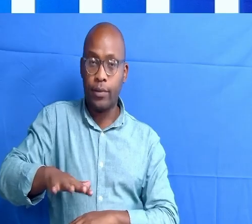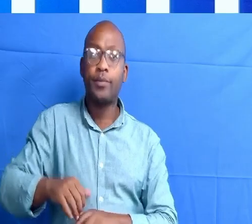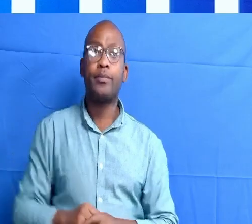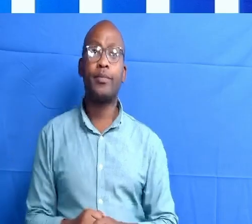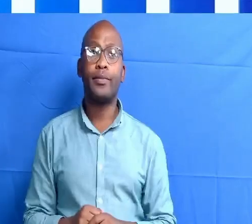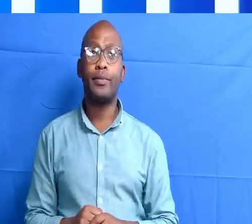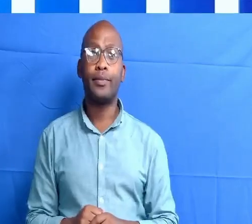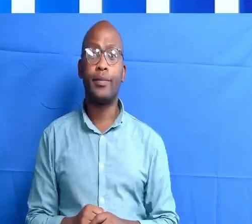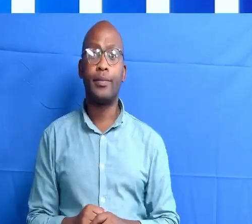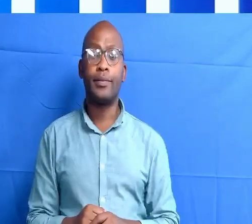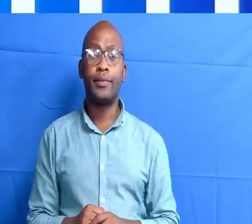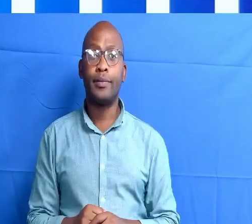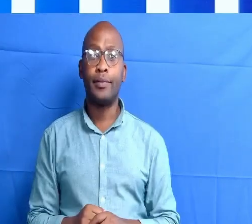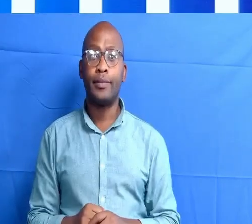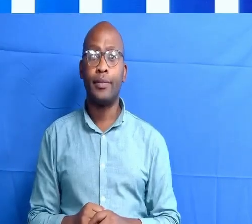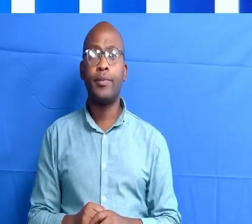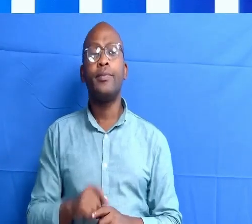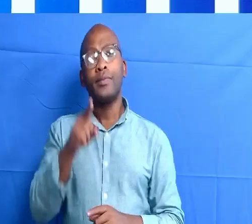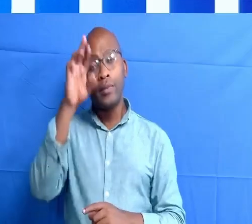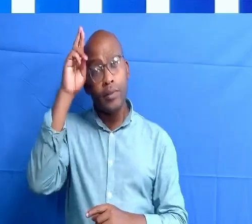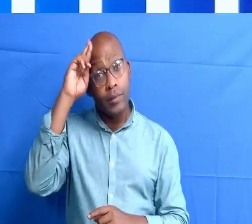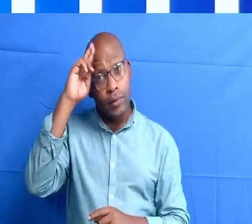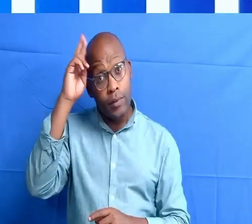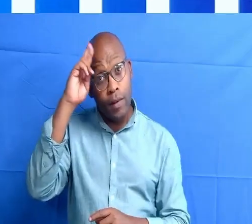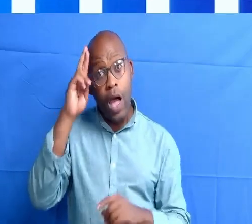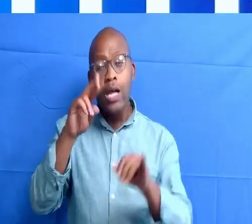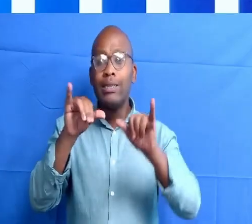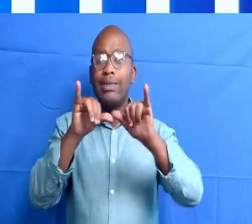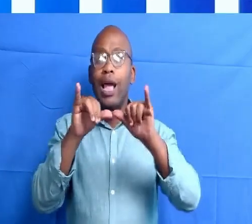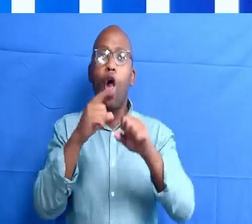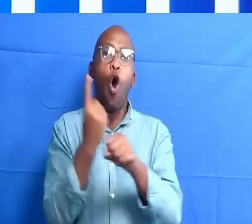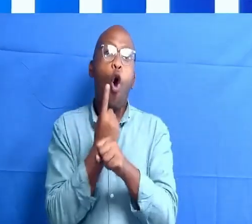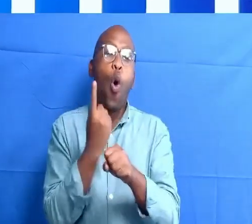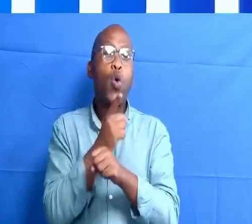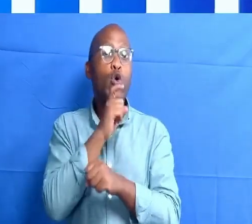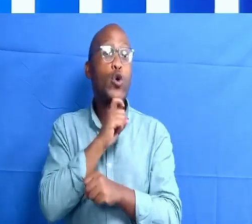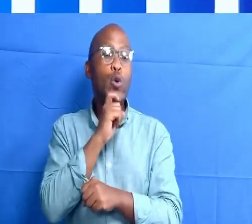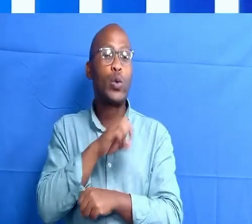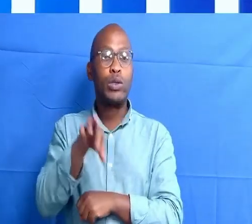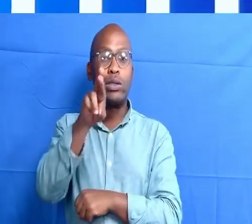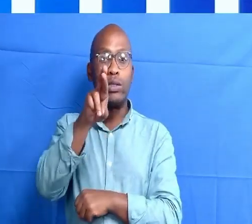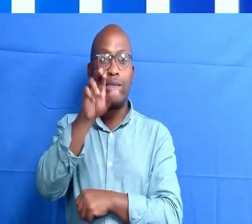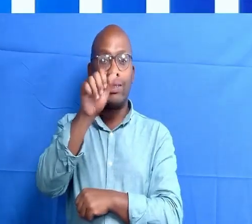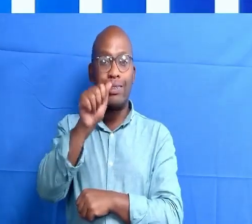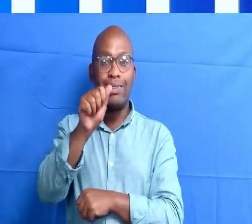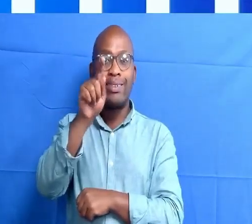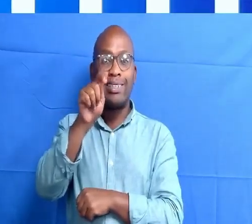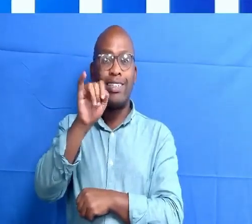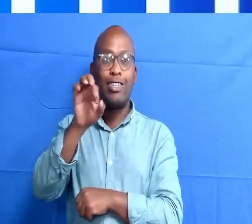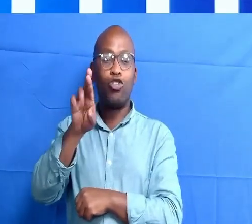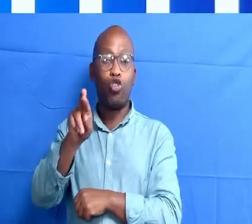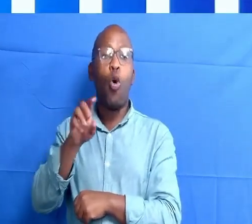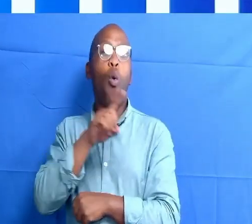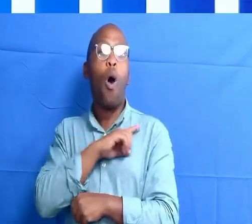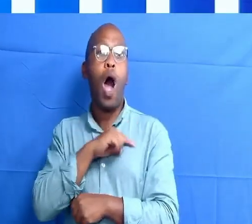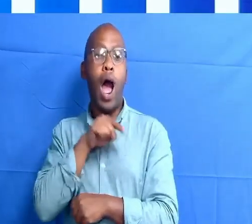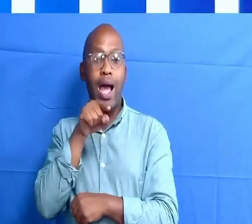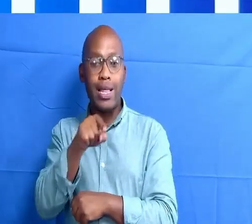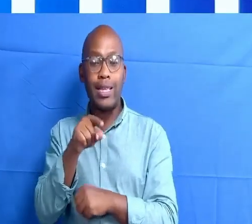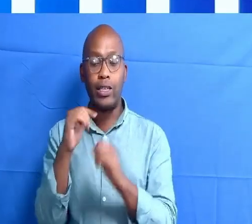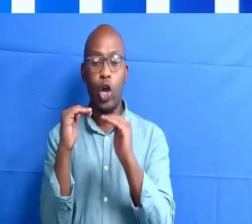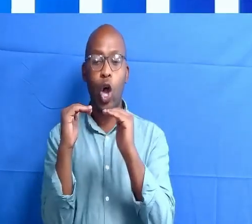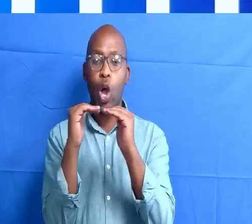the scales are written in the form of a ratio, which means that an equivalent unit are compared